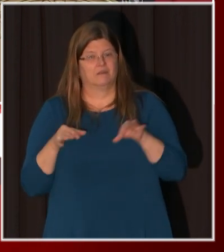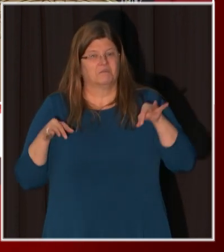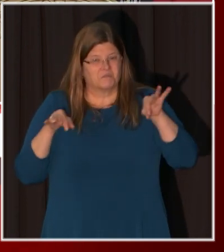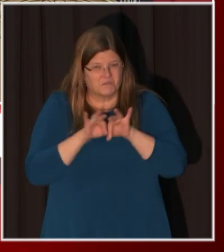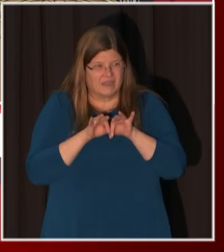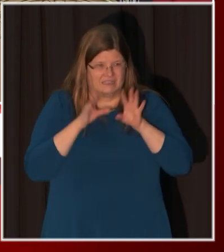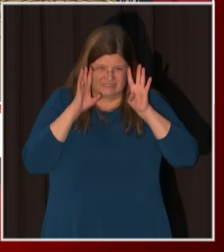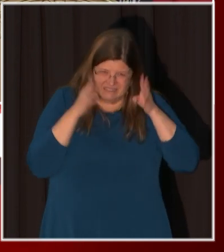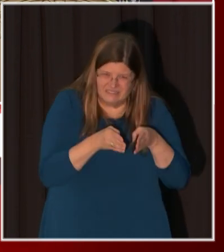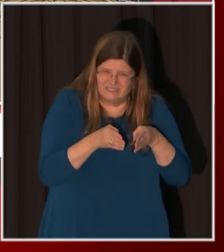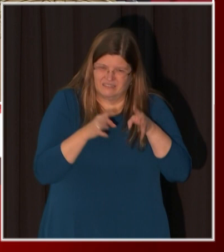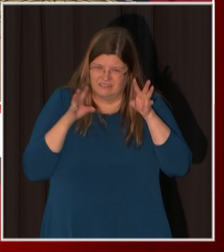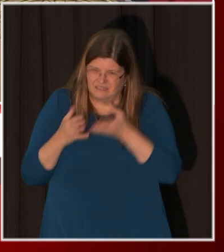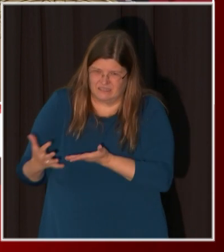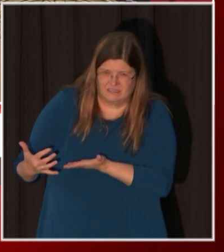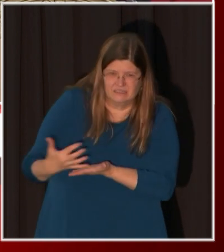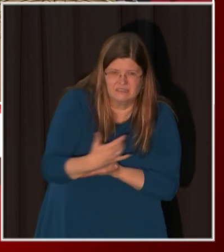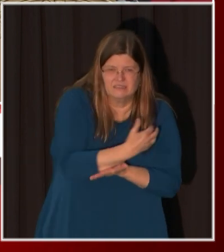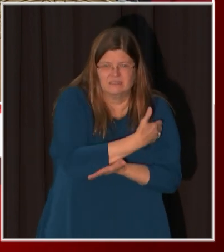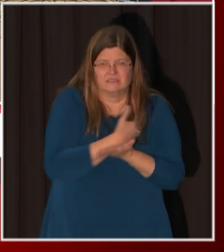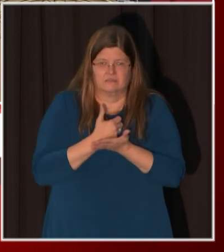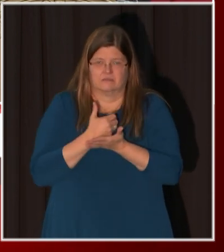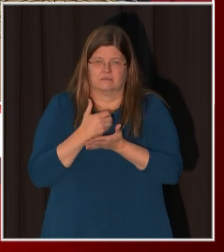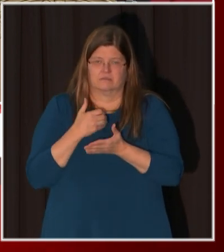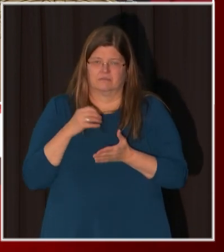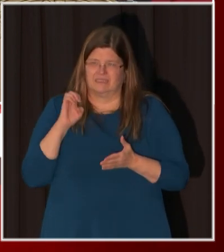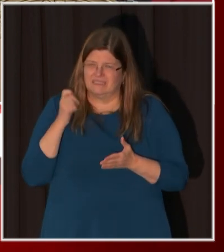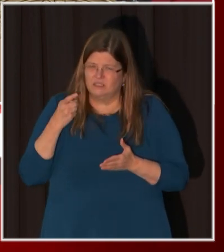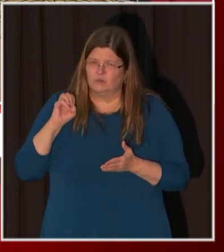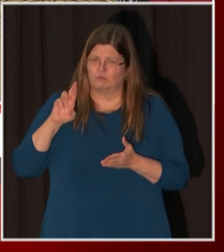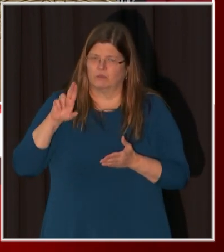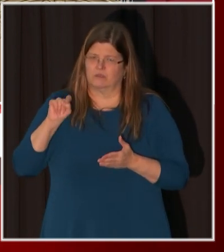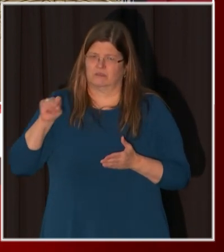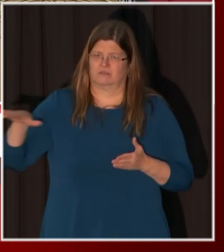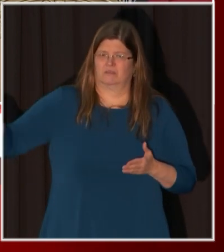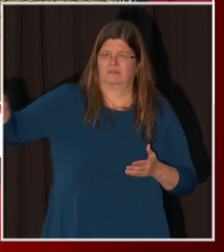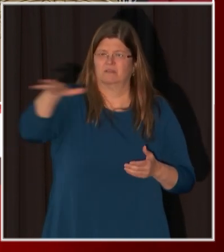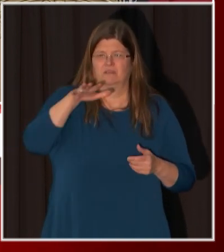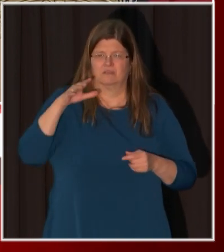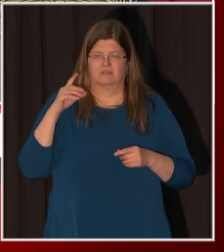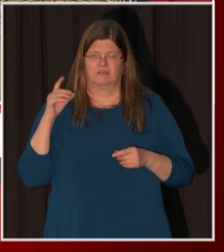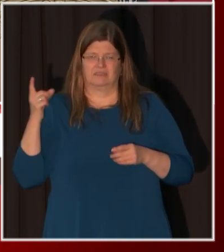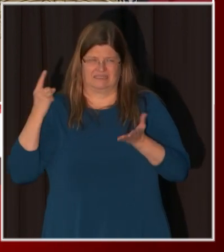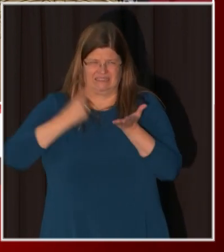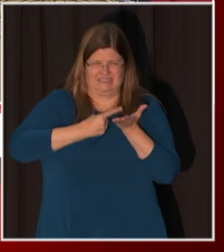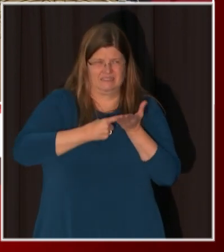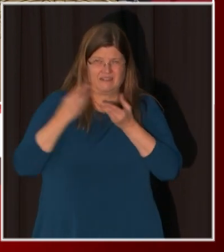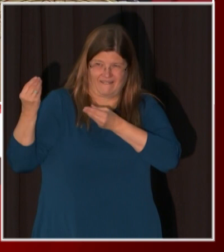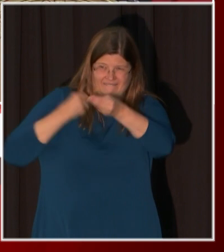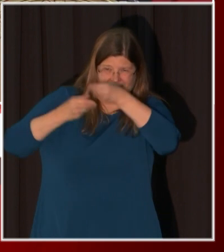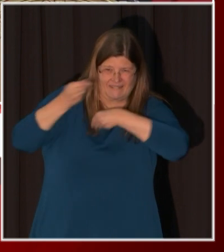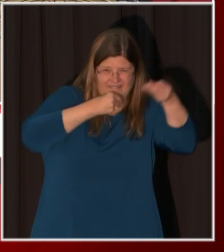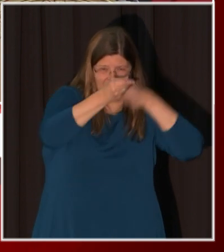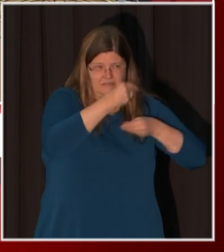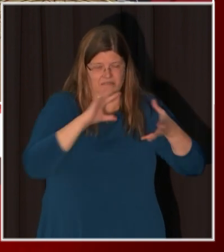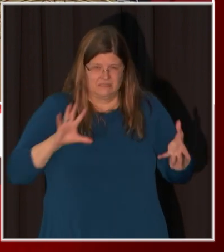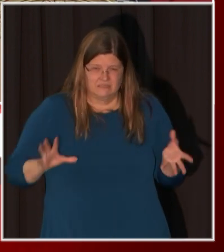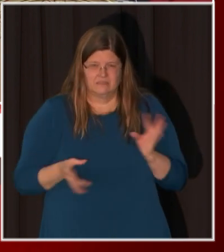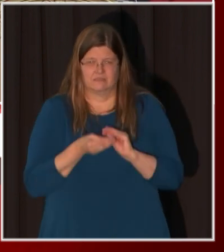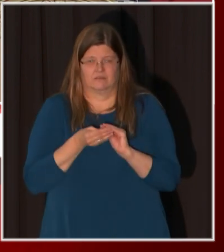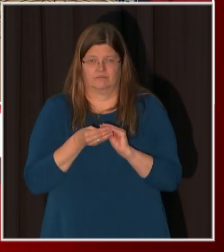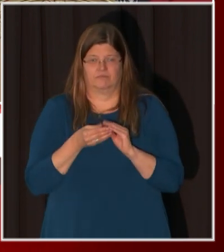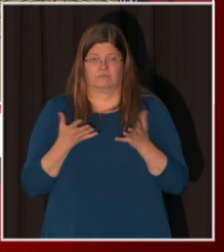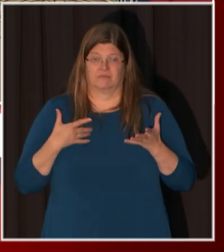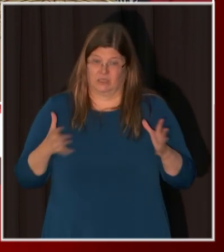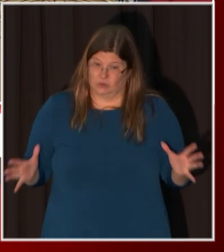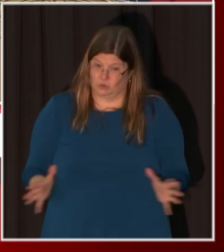gathering as much expert advice and community feedback as we can. So I invite DC residents